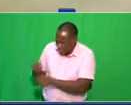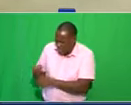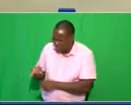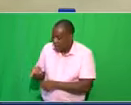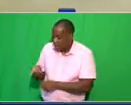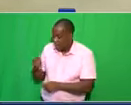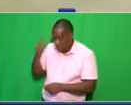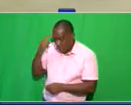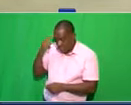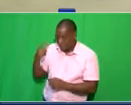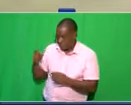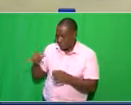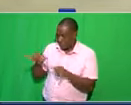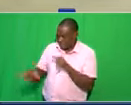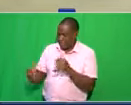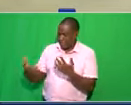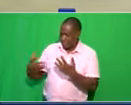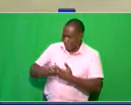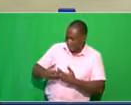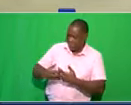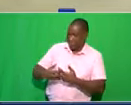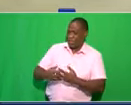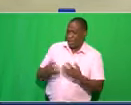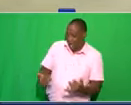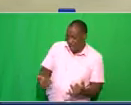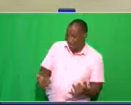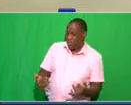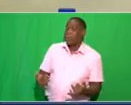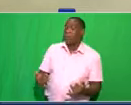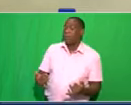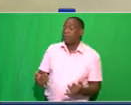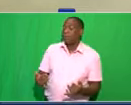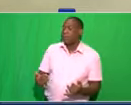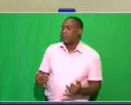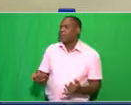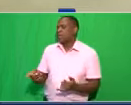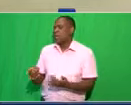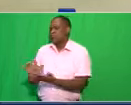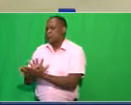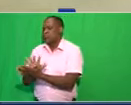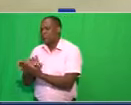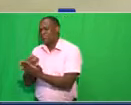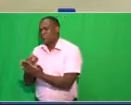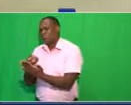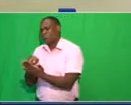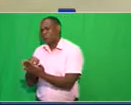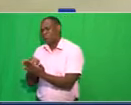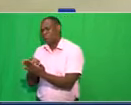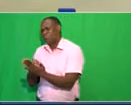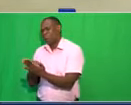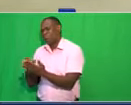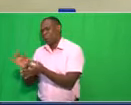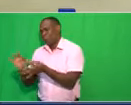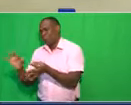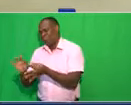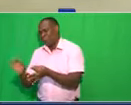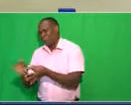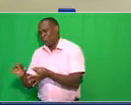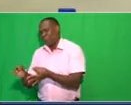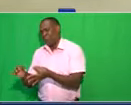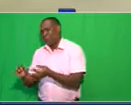But that's my question. The question the Zuma asks is, how can the terms in the Concordat be phased out to create a more equitable school system?